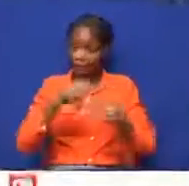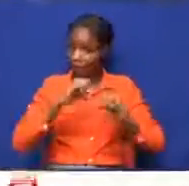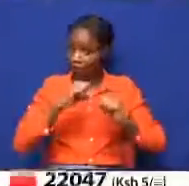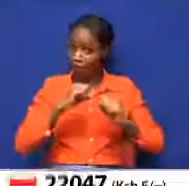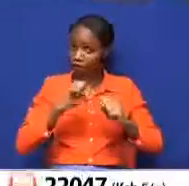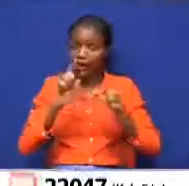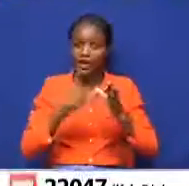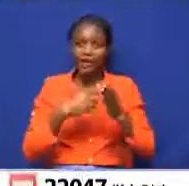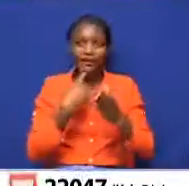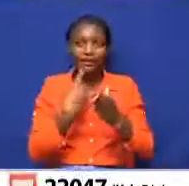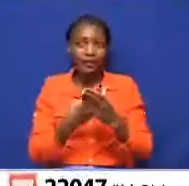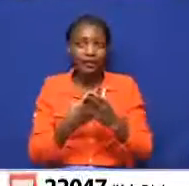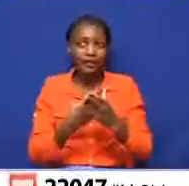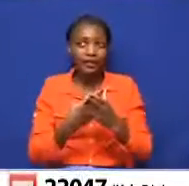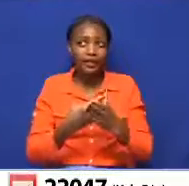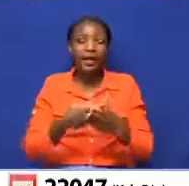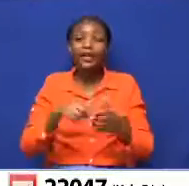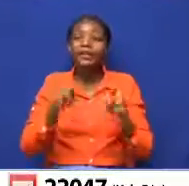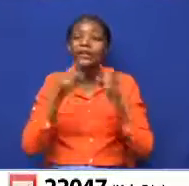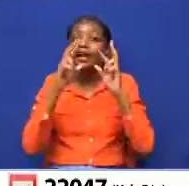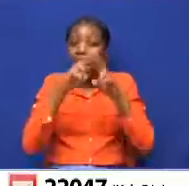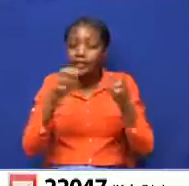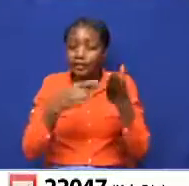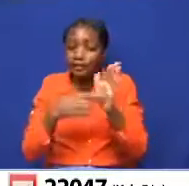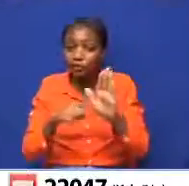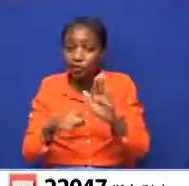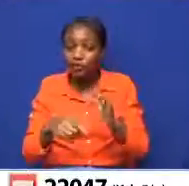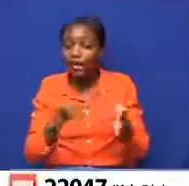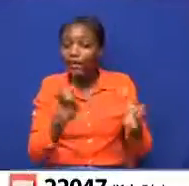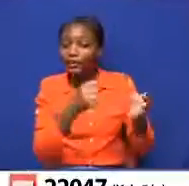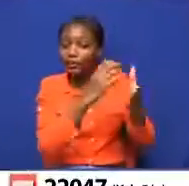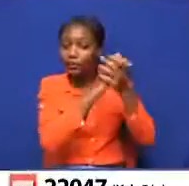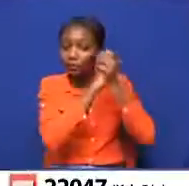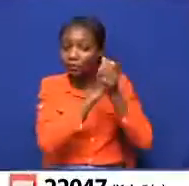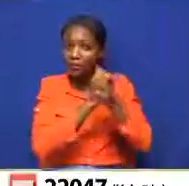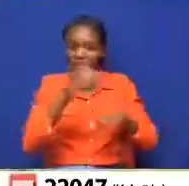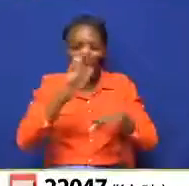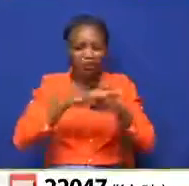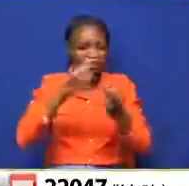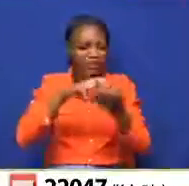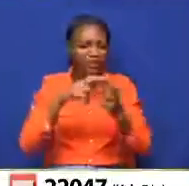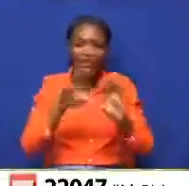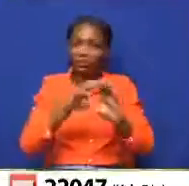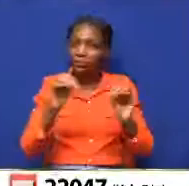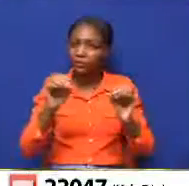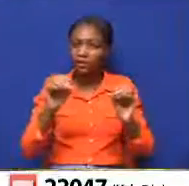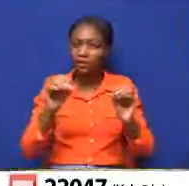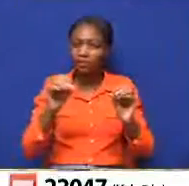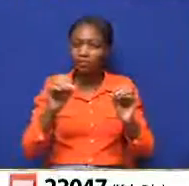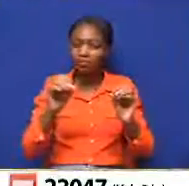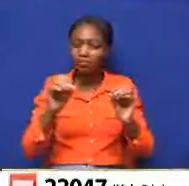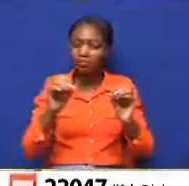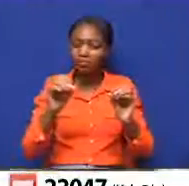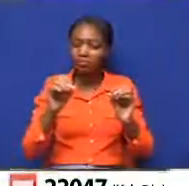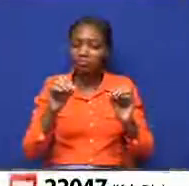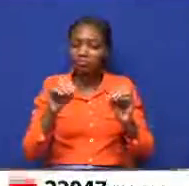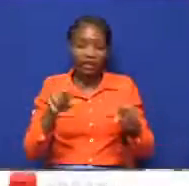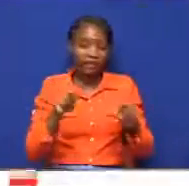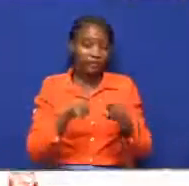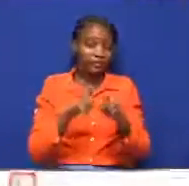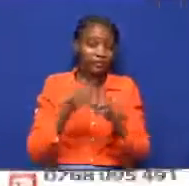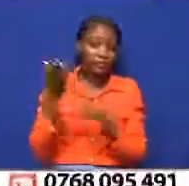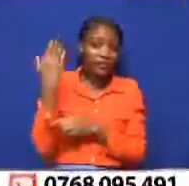of pointers have showed that gloves were off in Jubilee, with the president and his deputy headed for an open clash. The